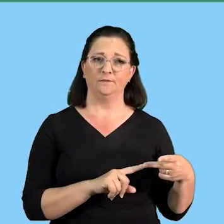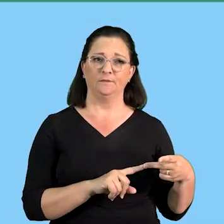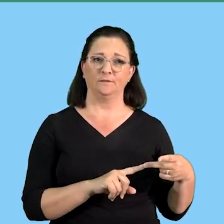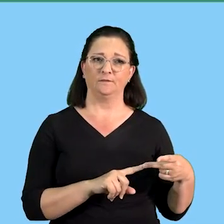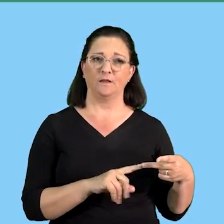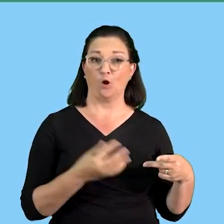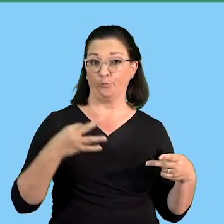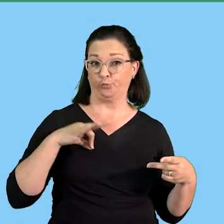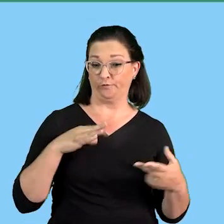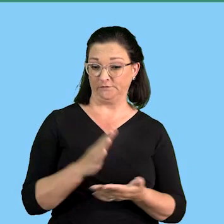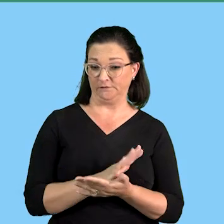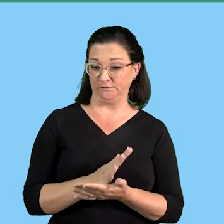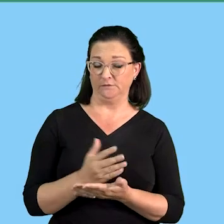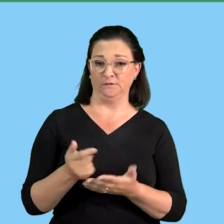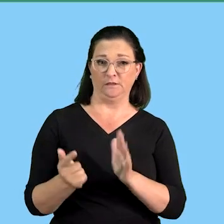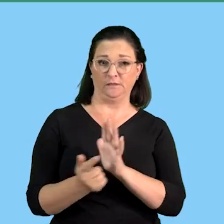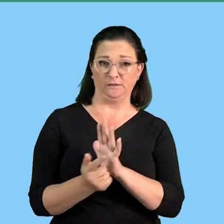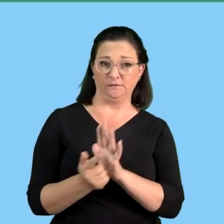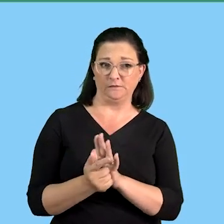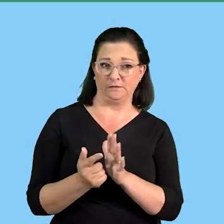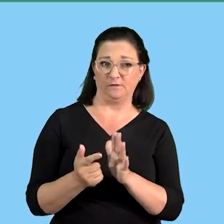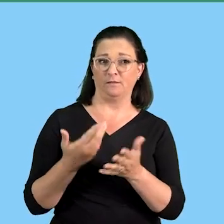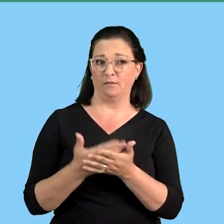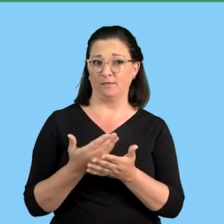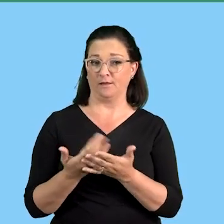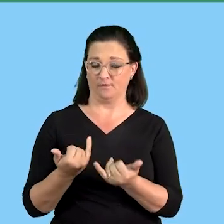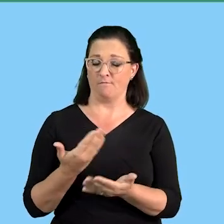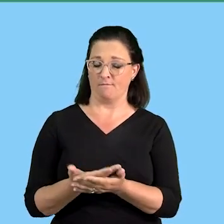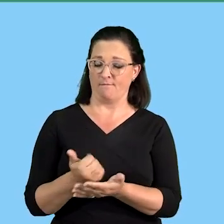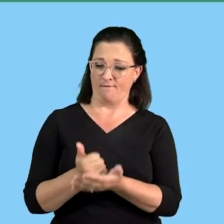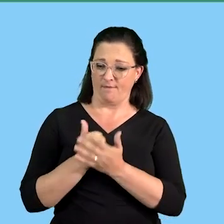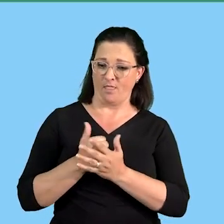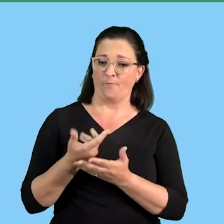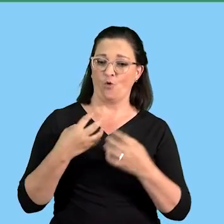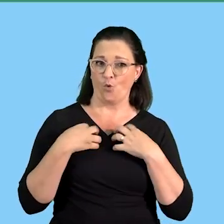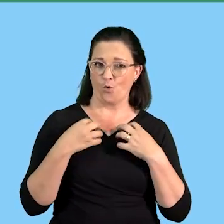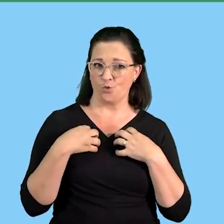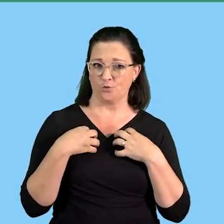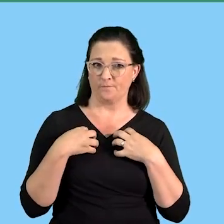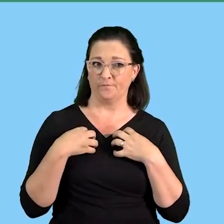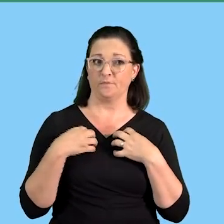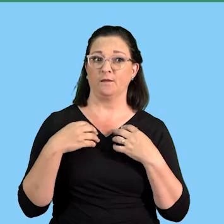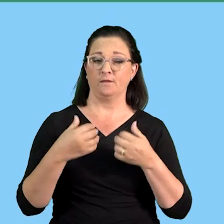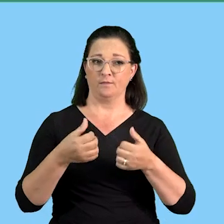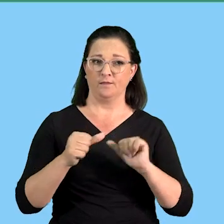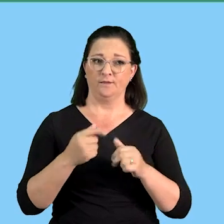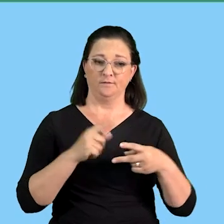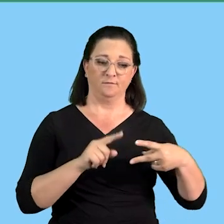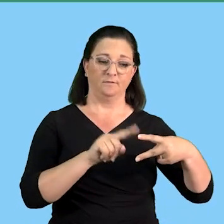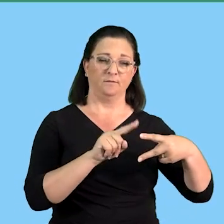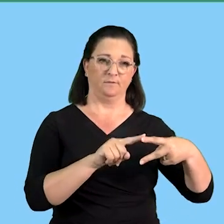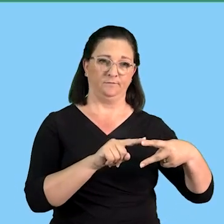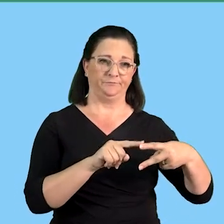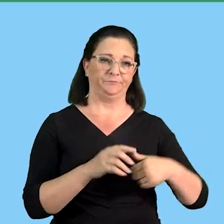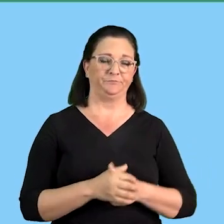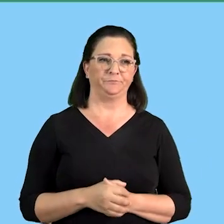how division of profit and legislation can contribute to the success of the form of ownership identified in